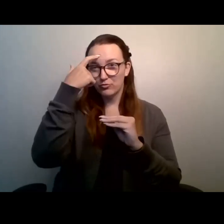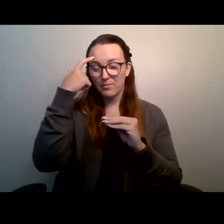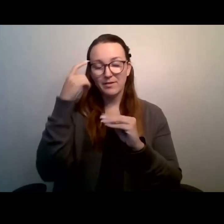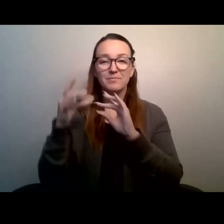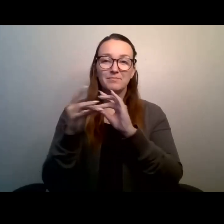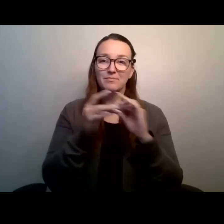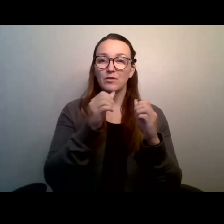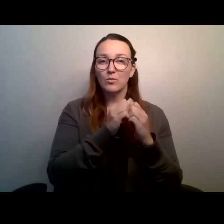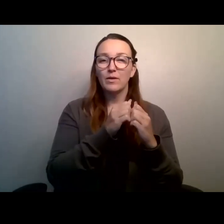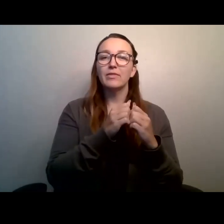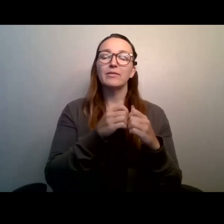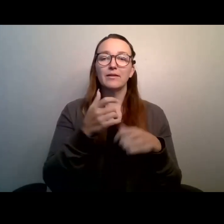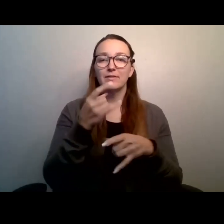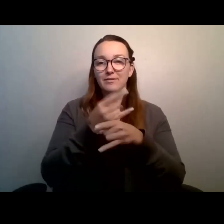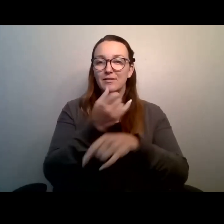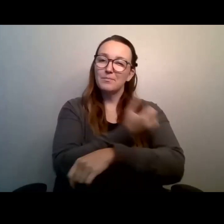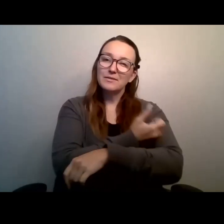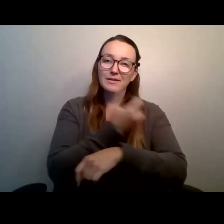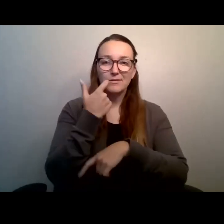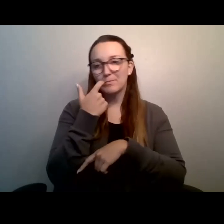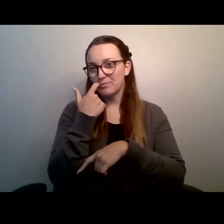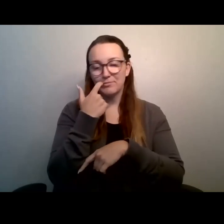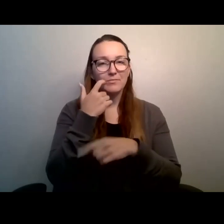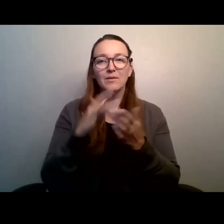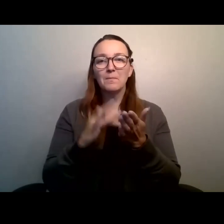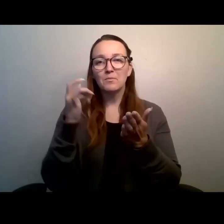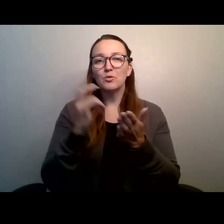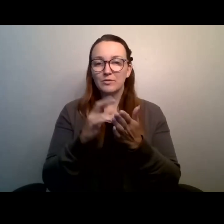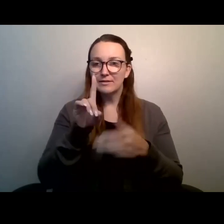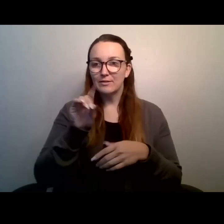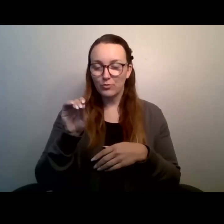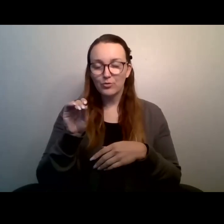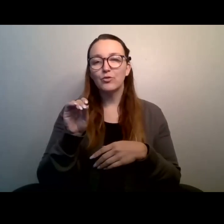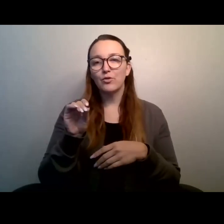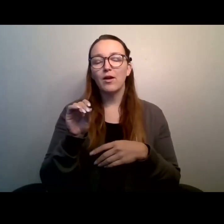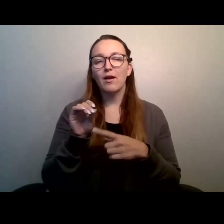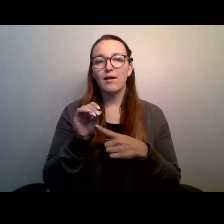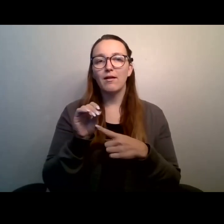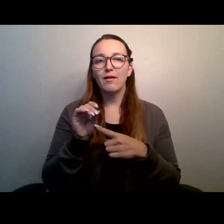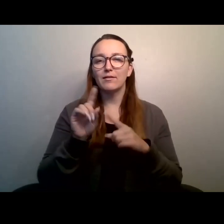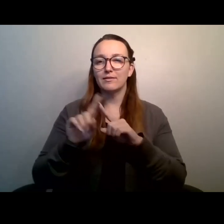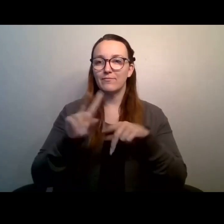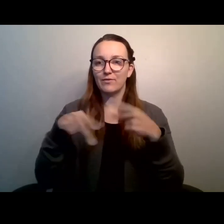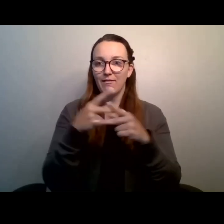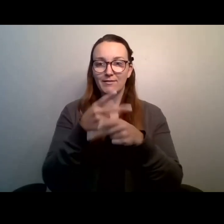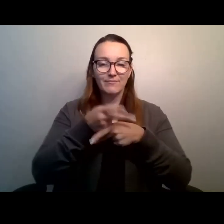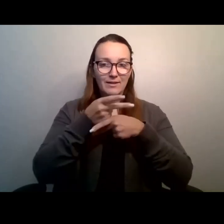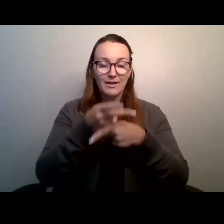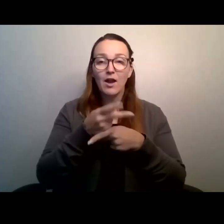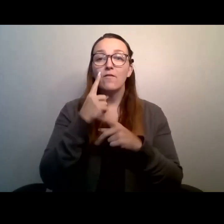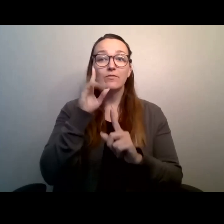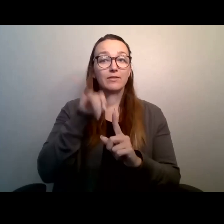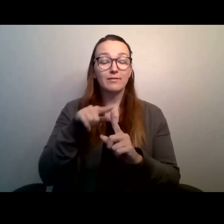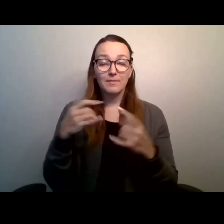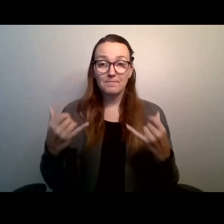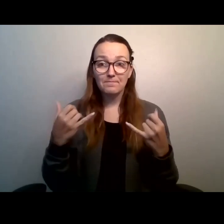and gender-affirming care. And because of this, now the folks in our program who have